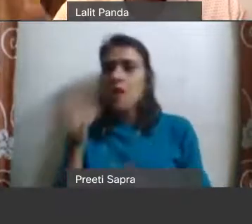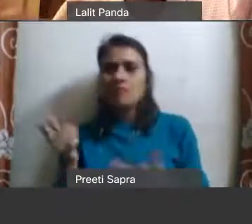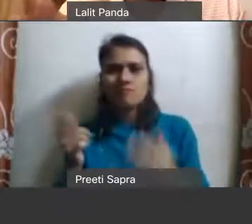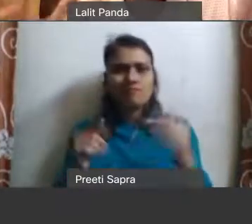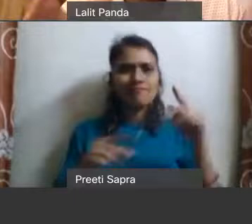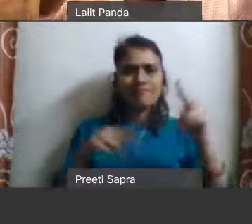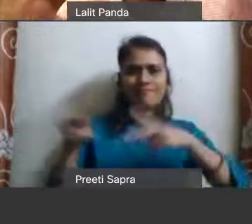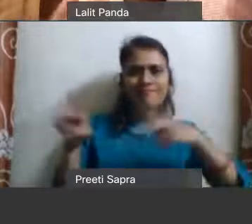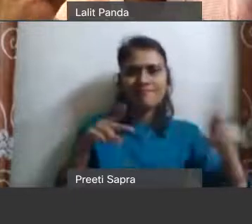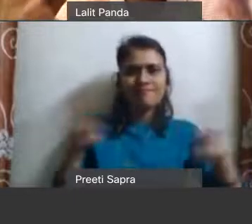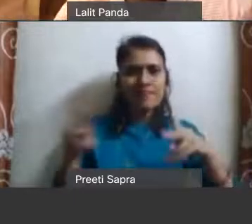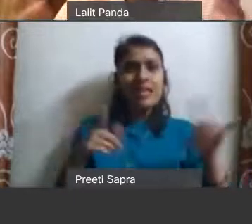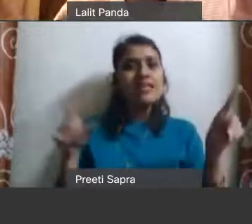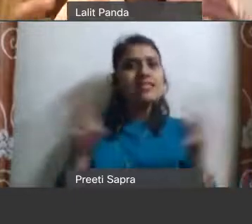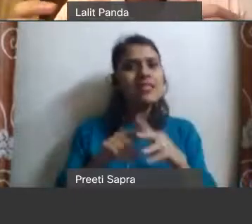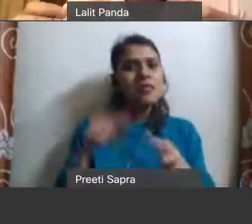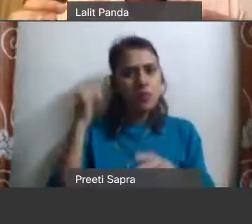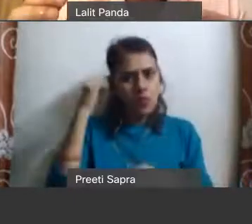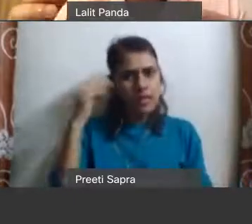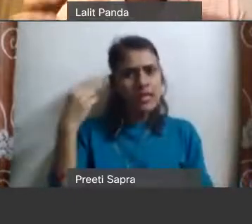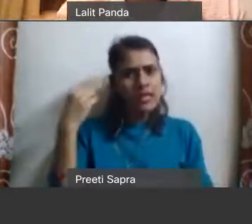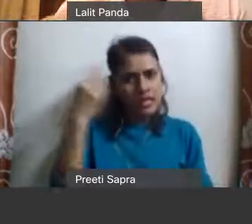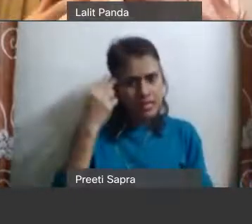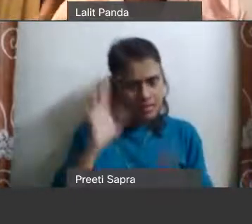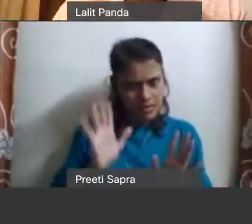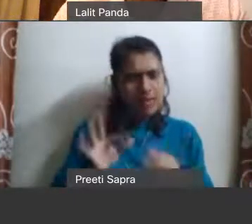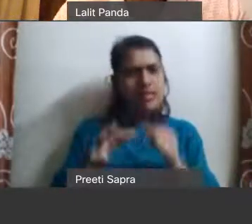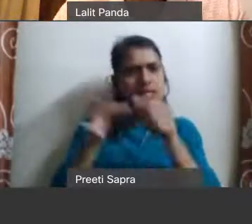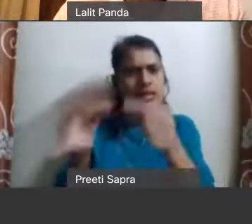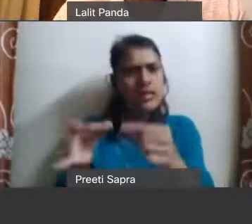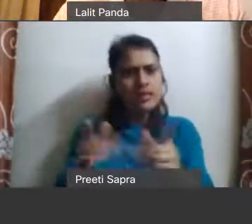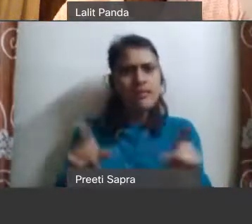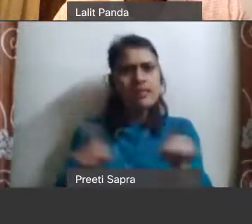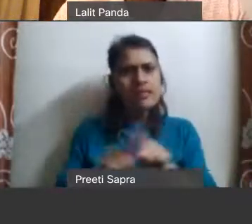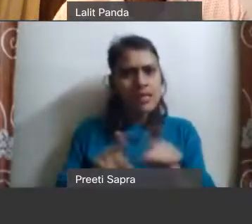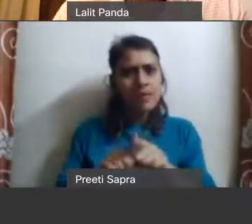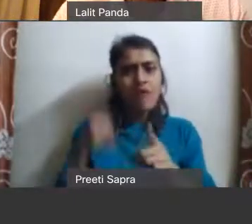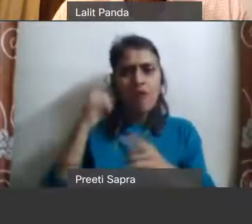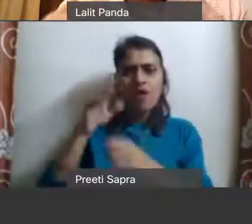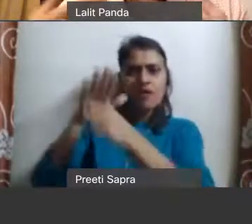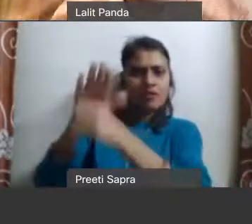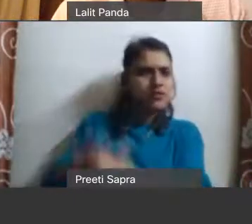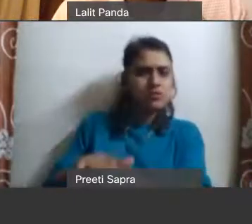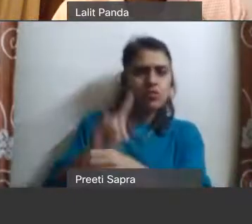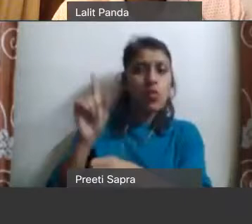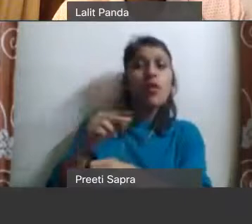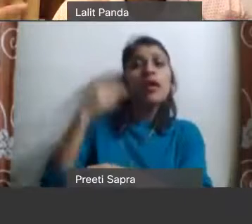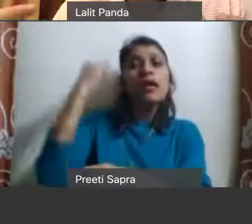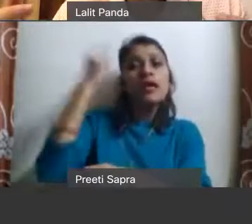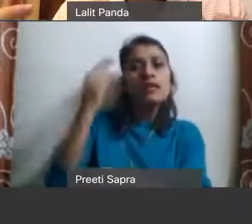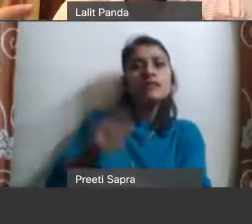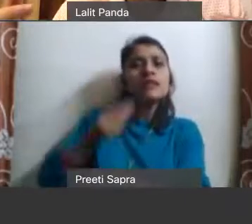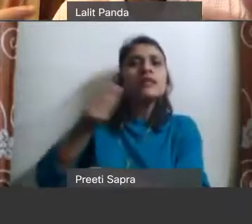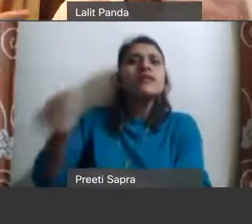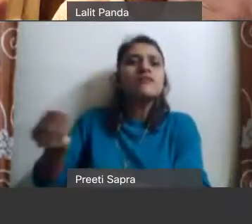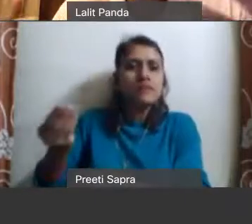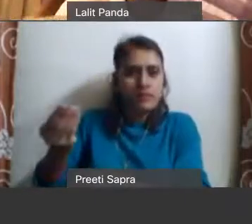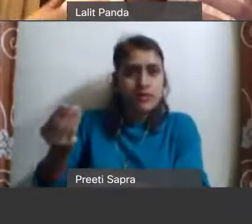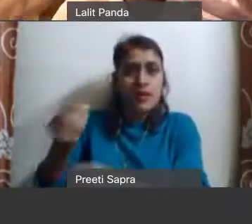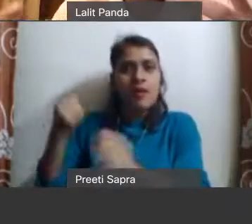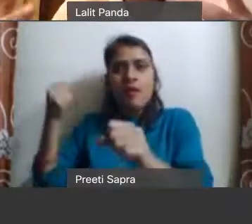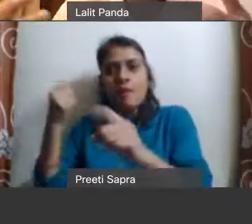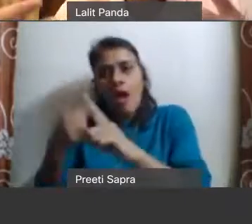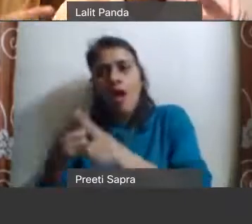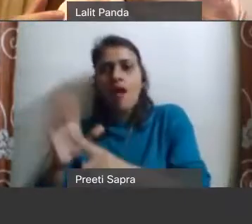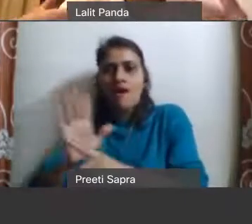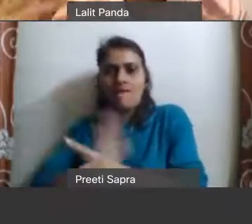mean that there is something off about the reasonable classification test when it comes to questions of discrimination? can any distinction between one religion